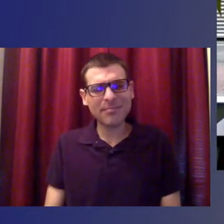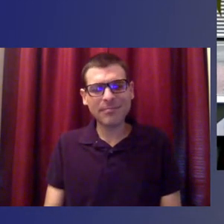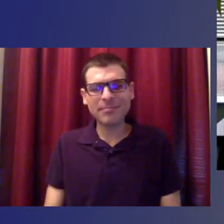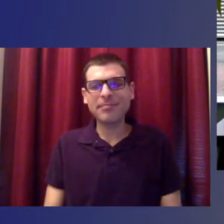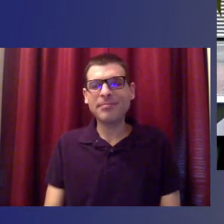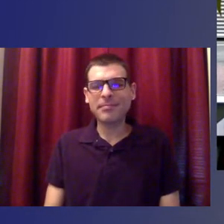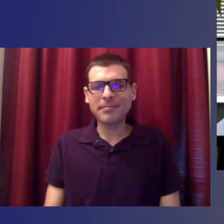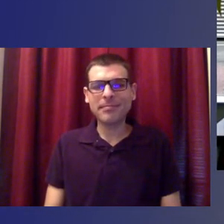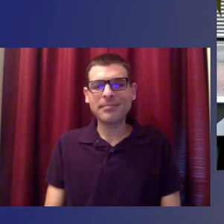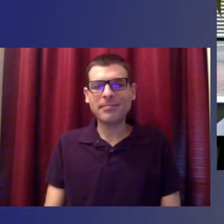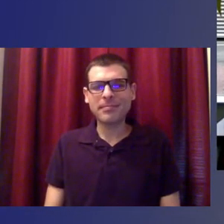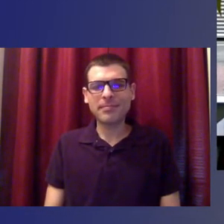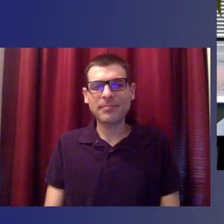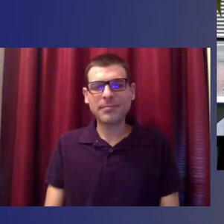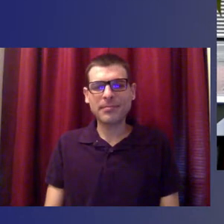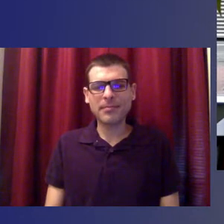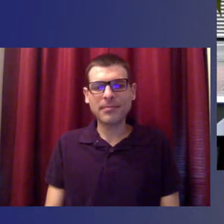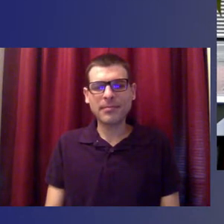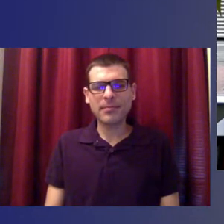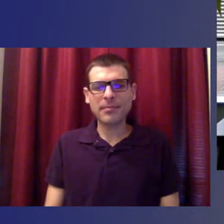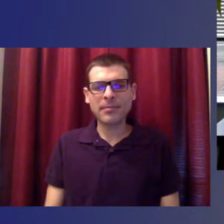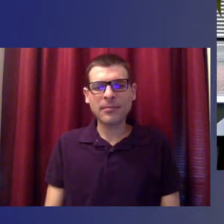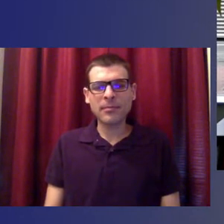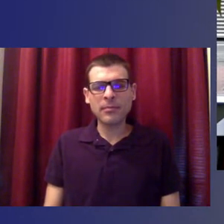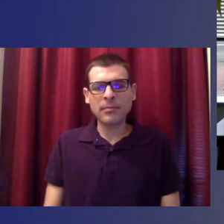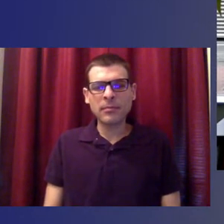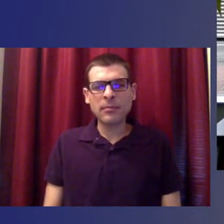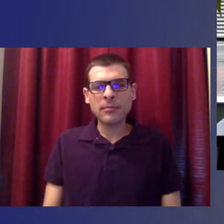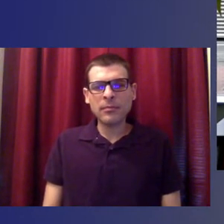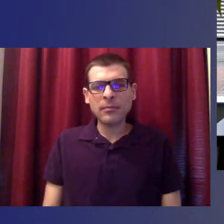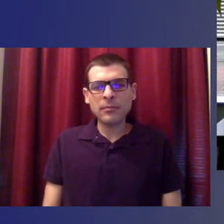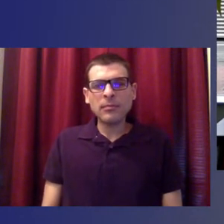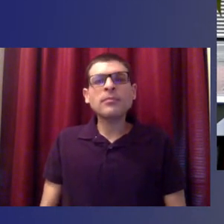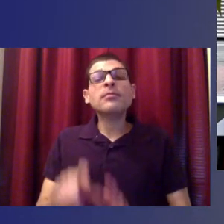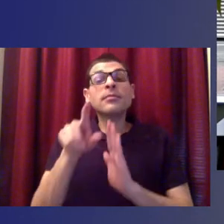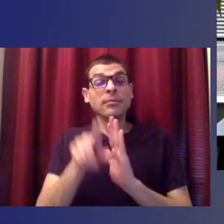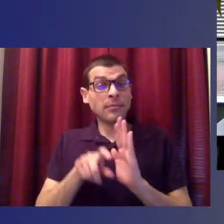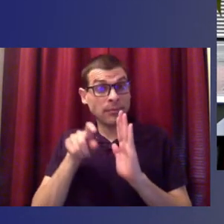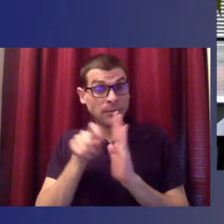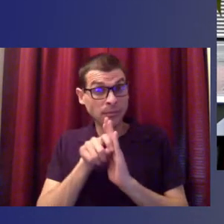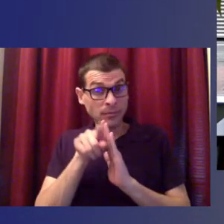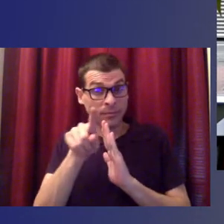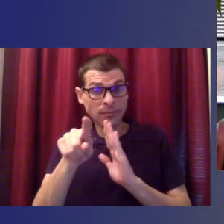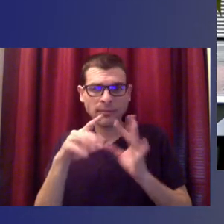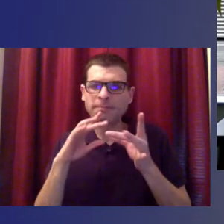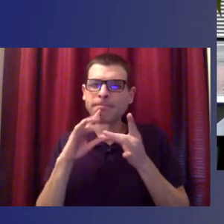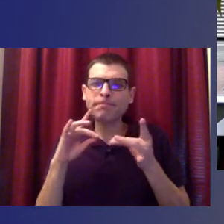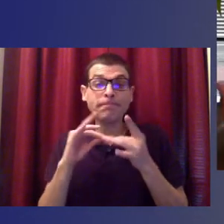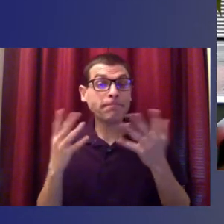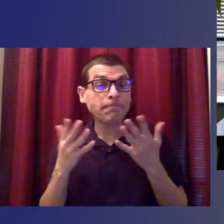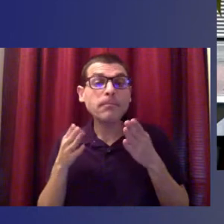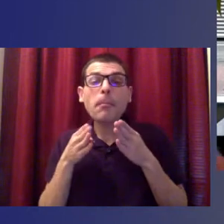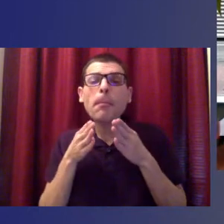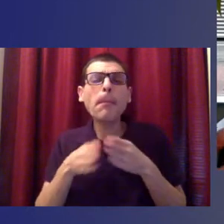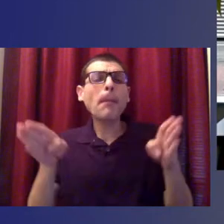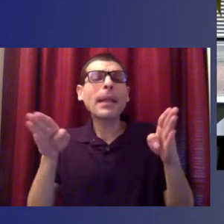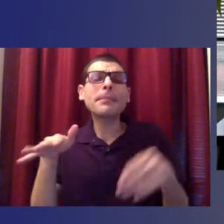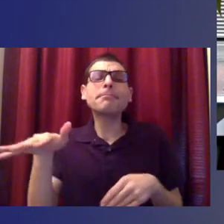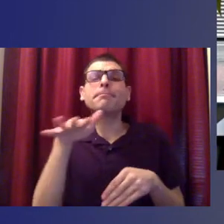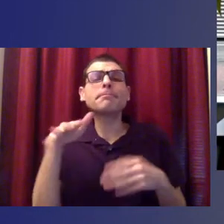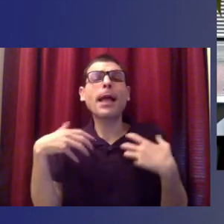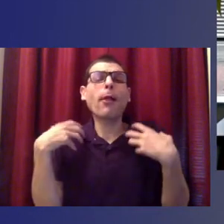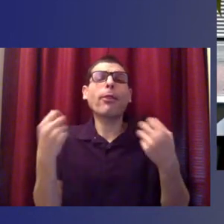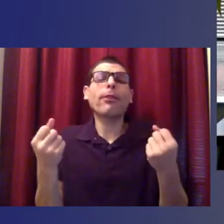The video also spent a nice amount of time talking about public health, and this idea of public health is kind of the humble yo people kind